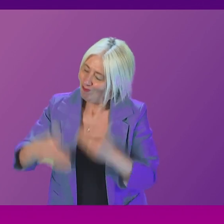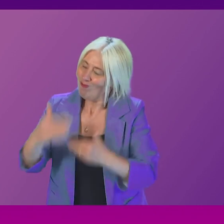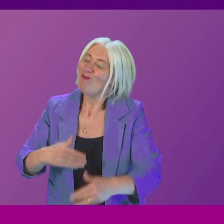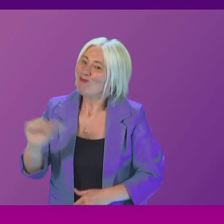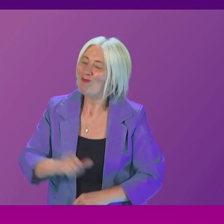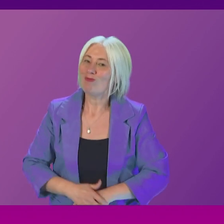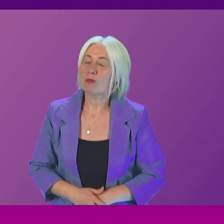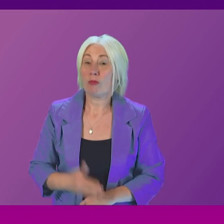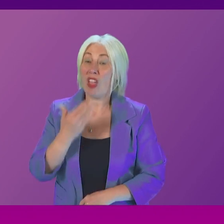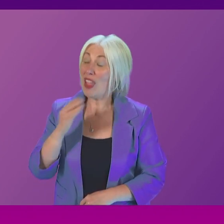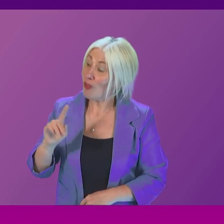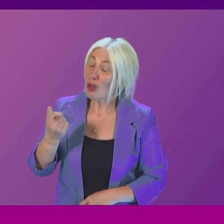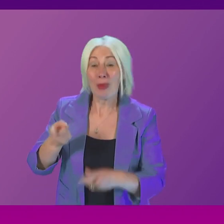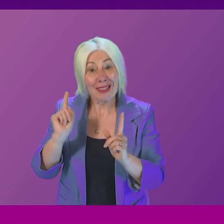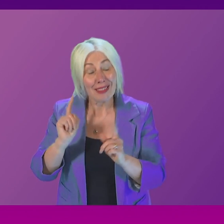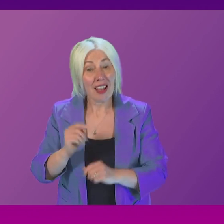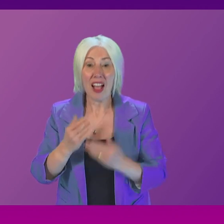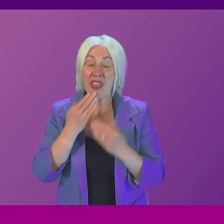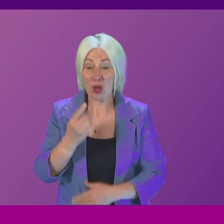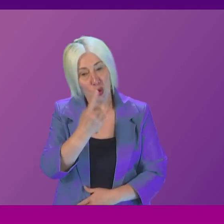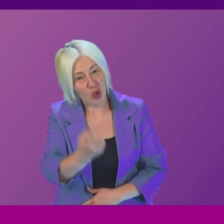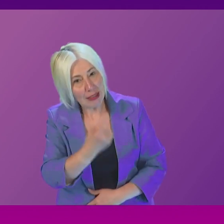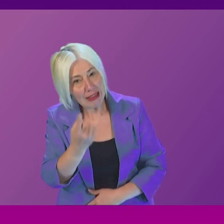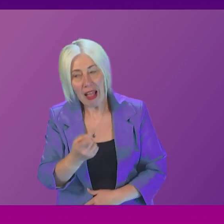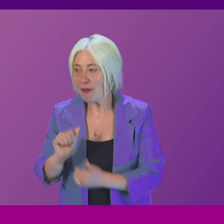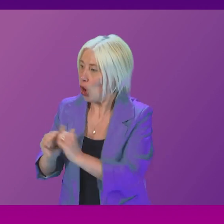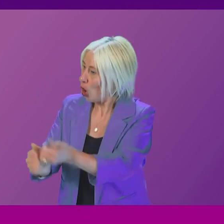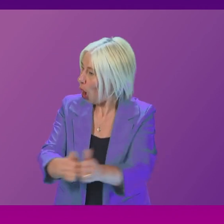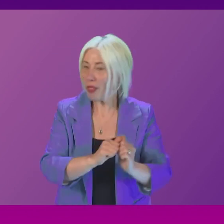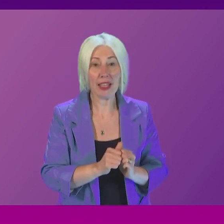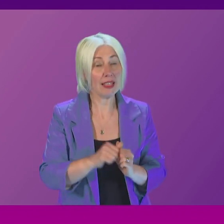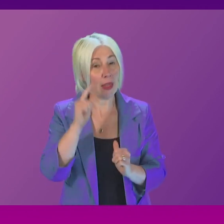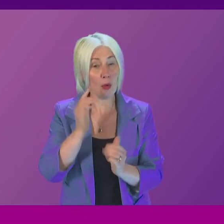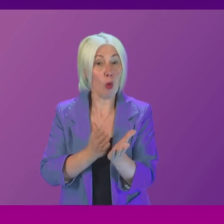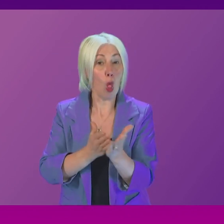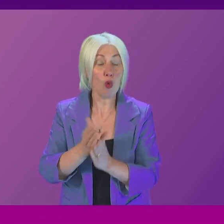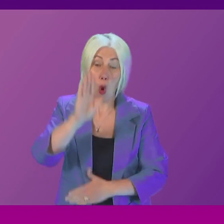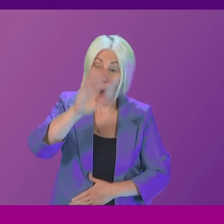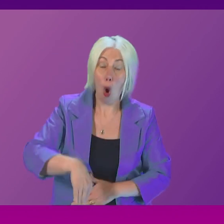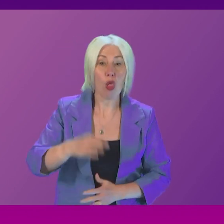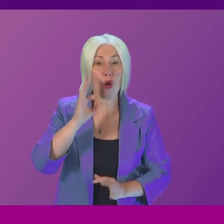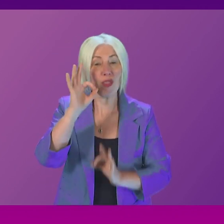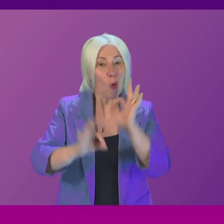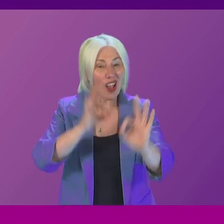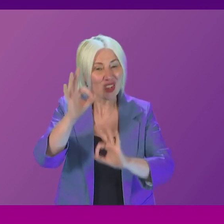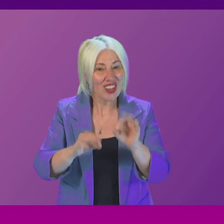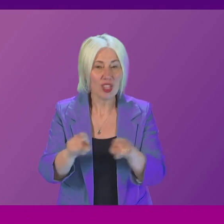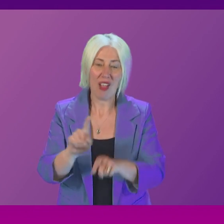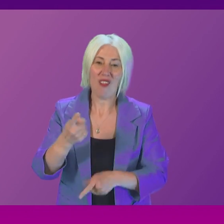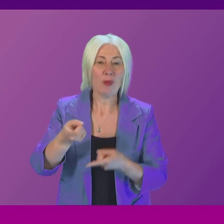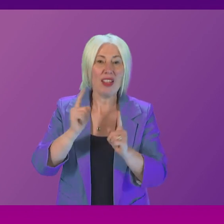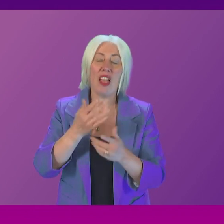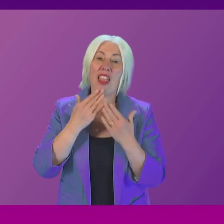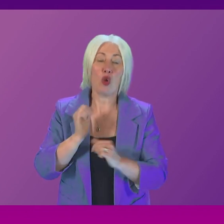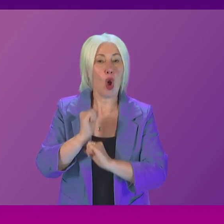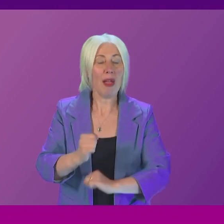Thank you, First Minister. Thank you both yourself and to colleagues. We managed to get through all of the questions, and thank you also, First Minister, for your commitment to